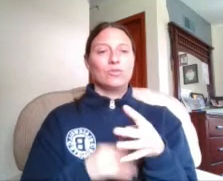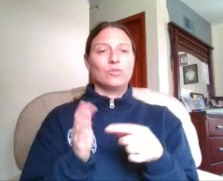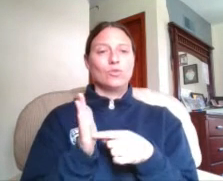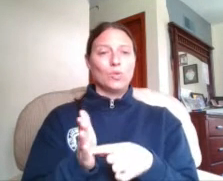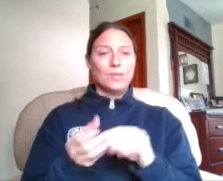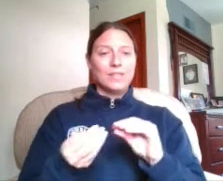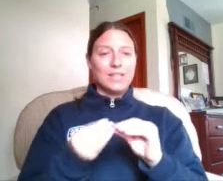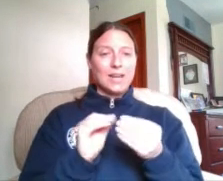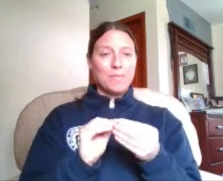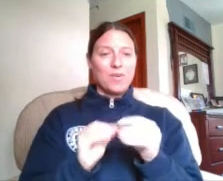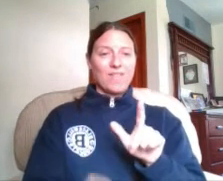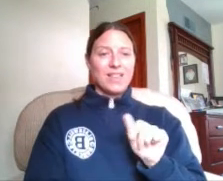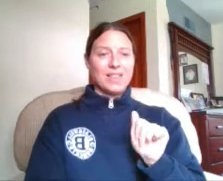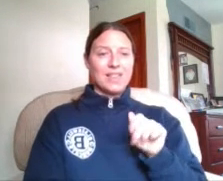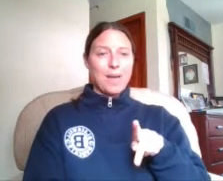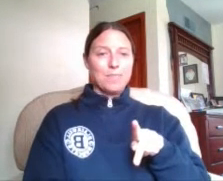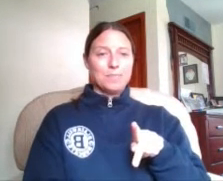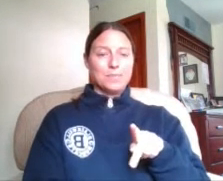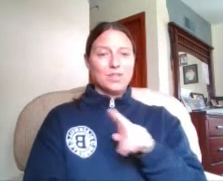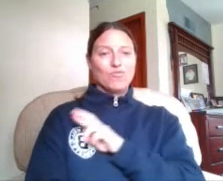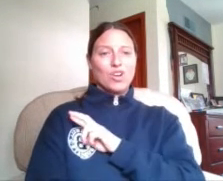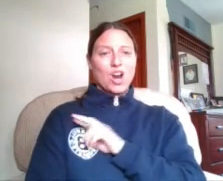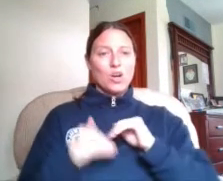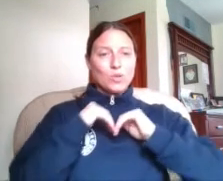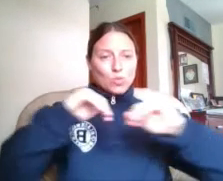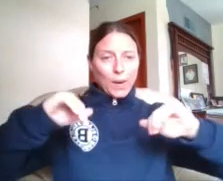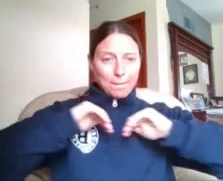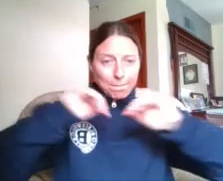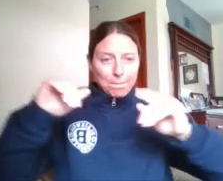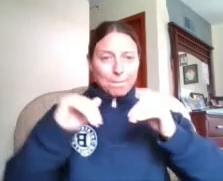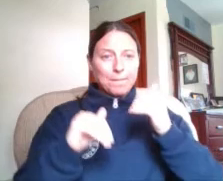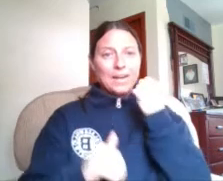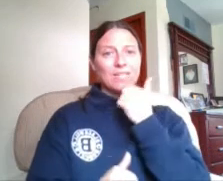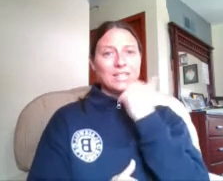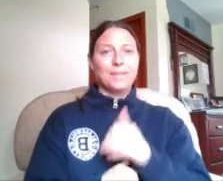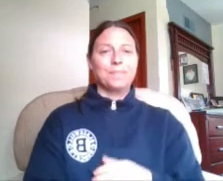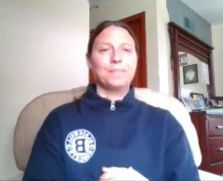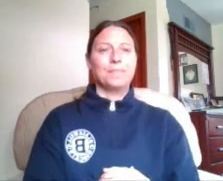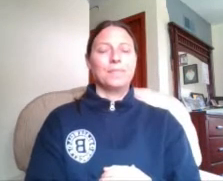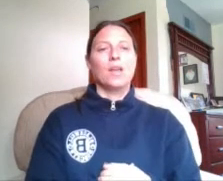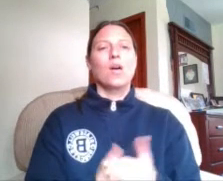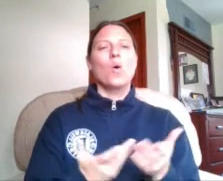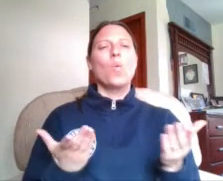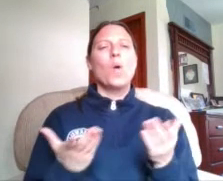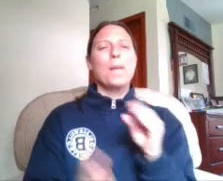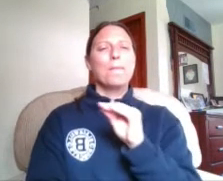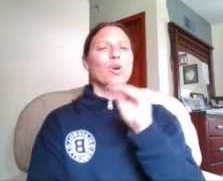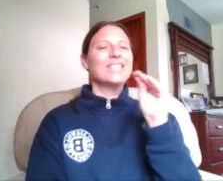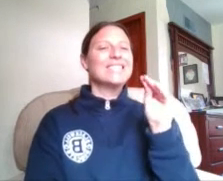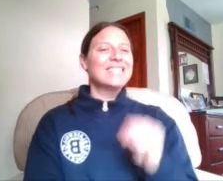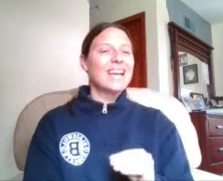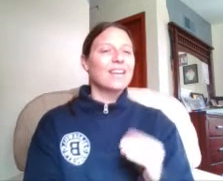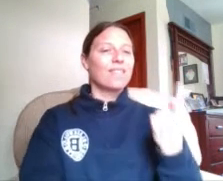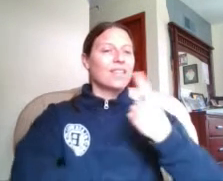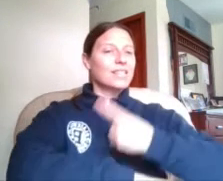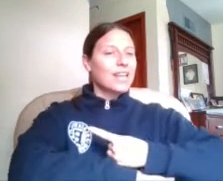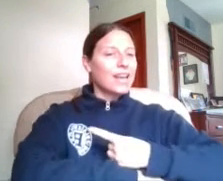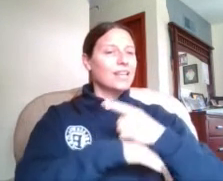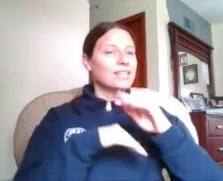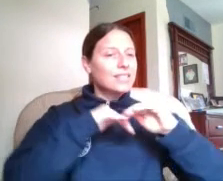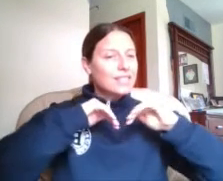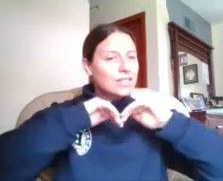Ricardo swam each day. What percent of the days did he swim 18 or more